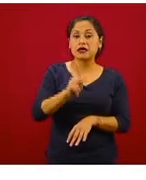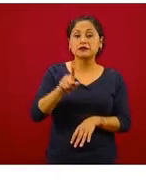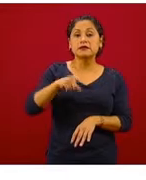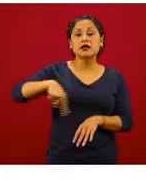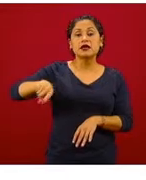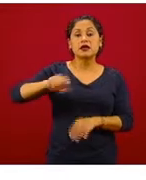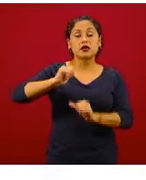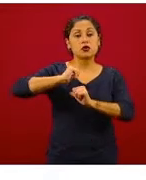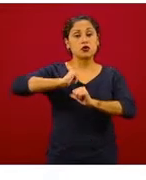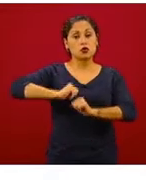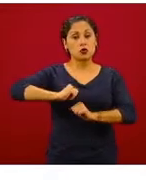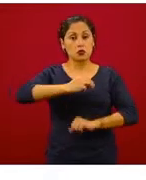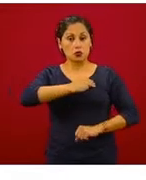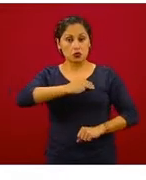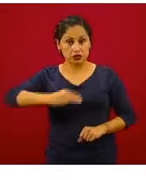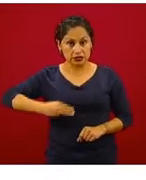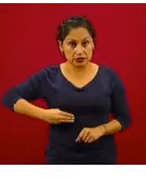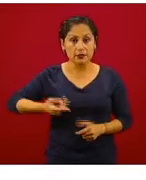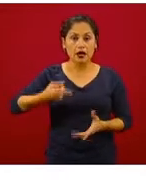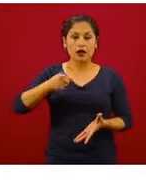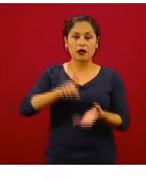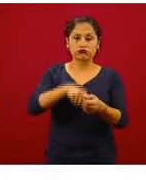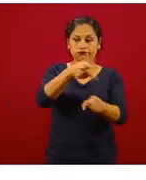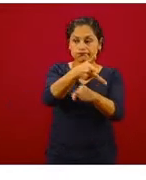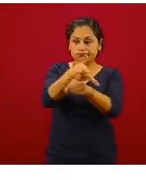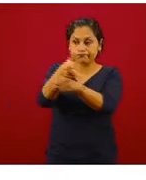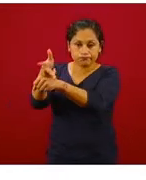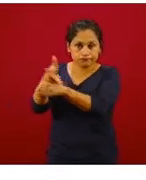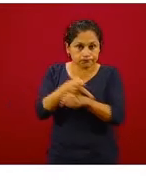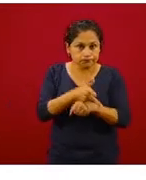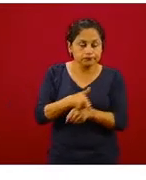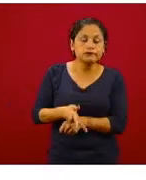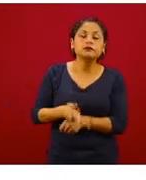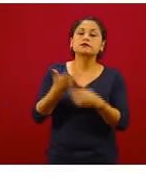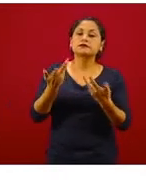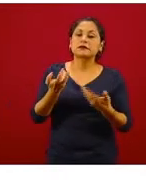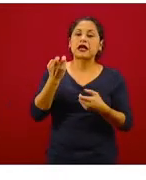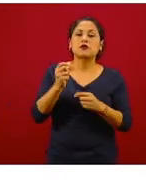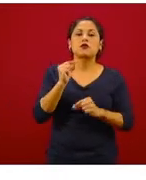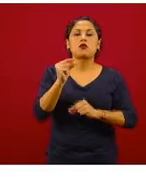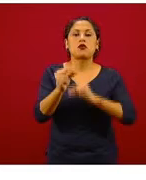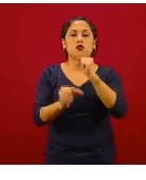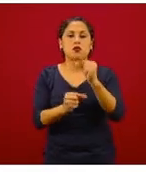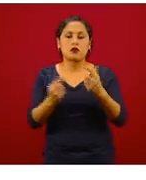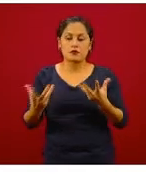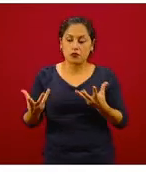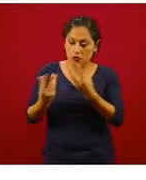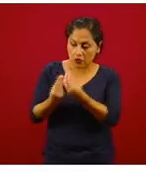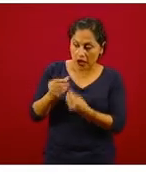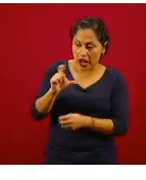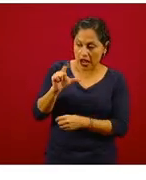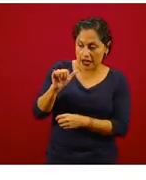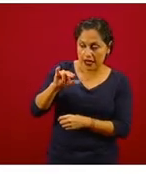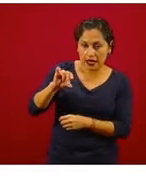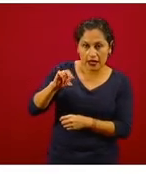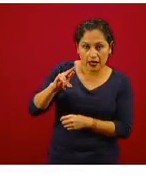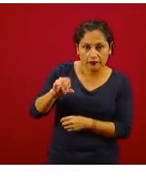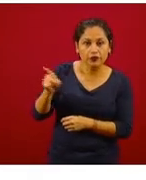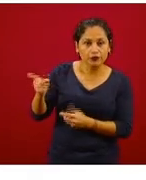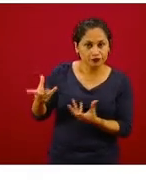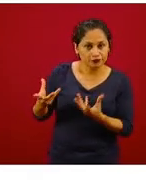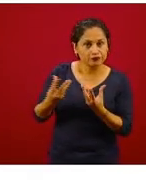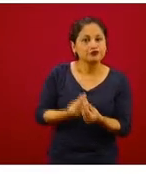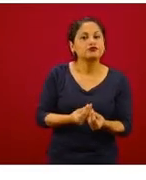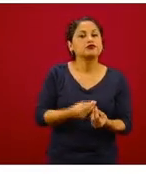is more difficult and more challenging, but with the participation and the help of the municipalities and the different chambers, we